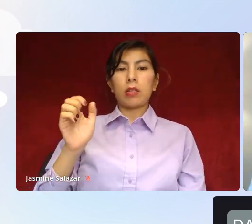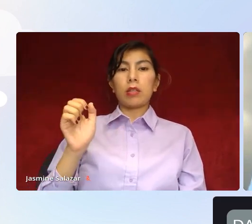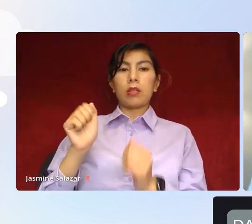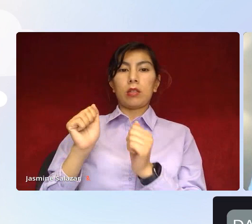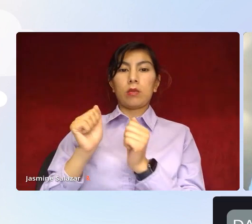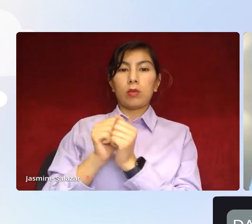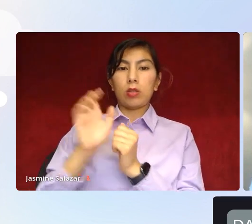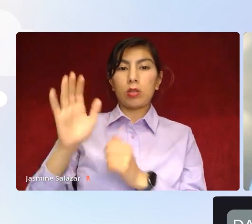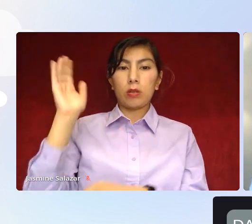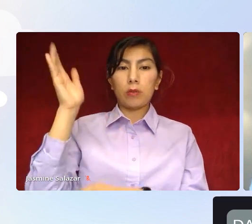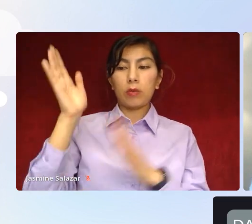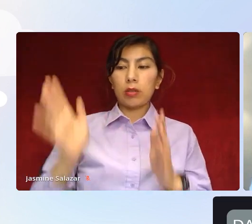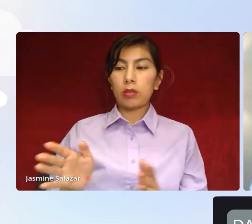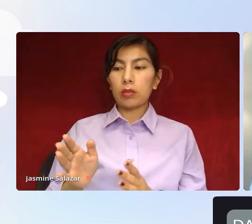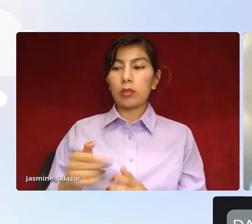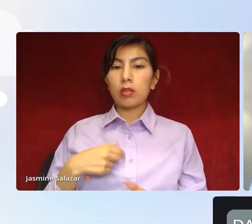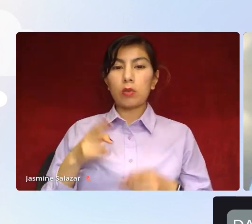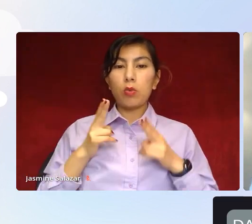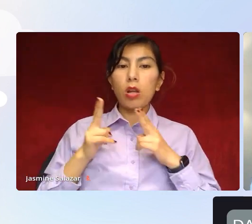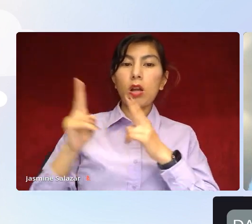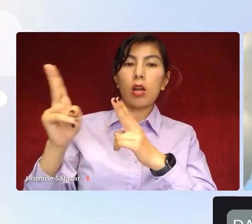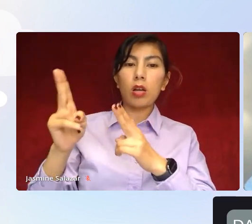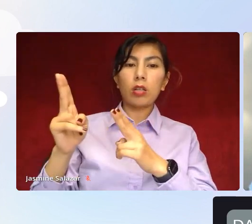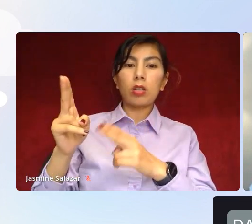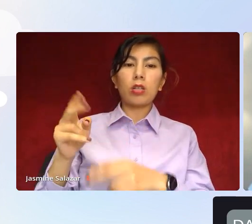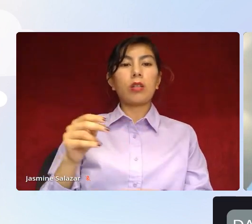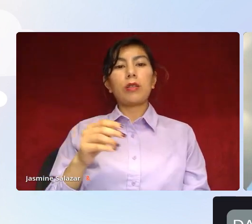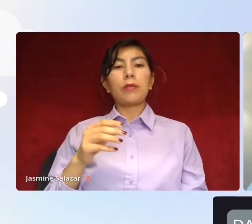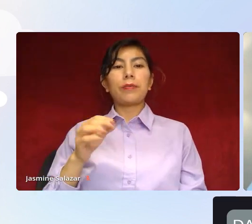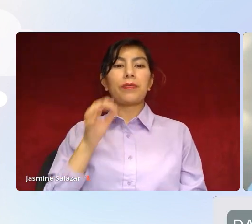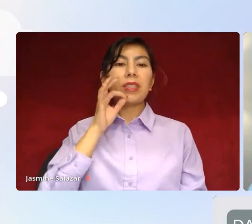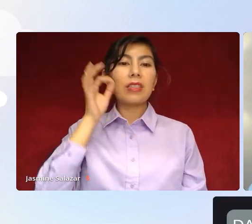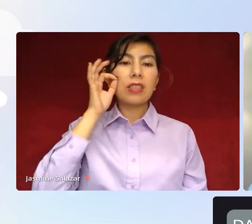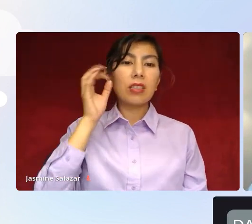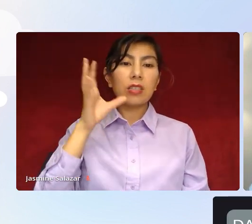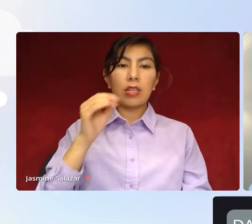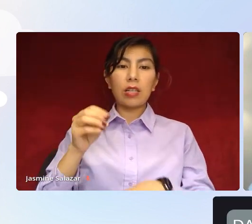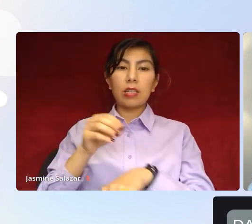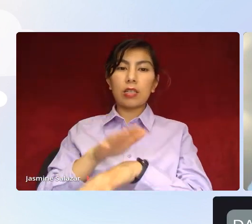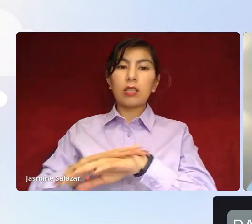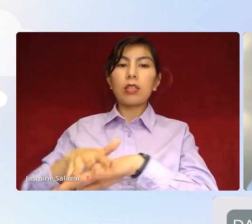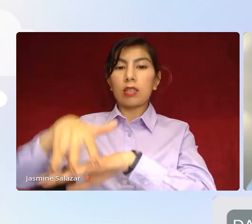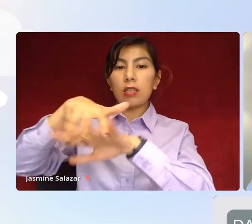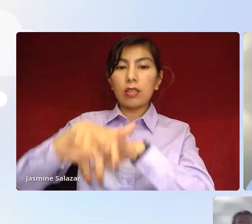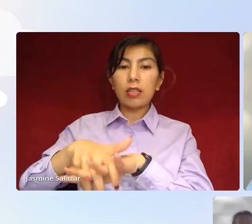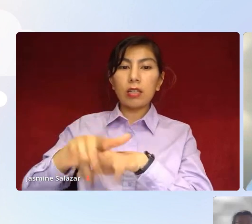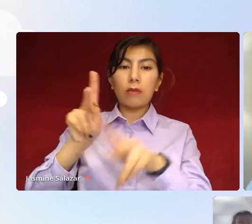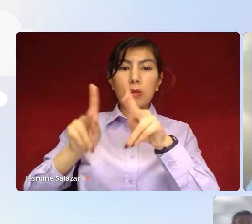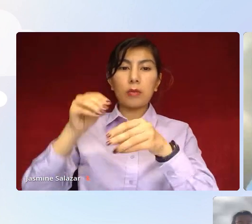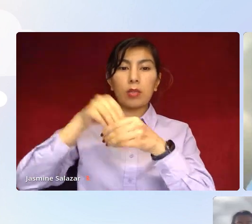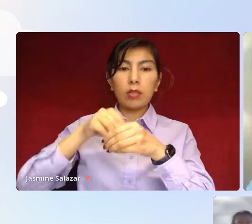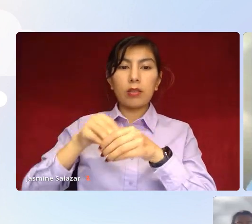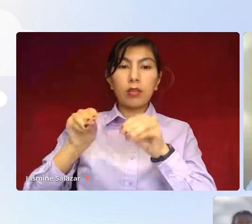we honor Indigenous and Native people in the land.